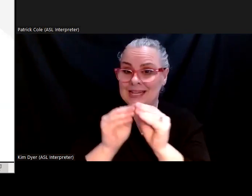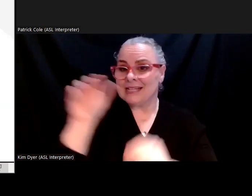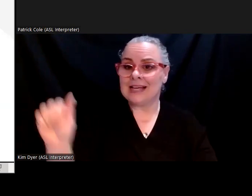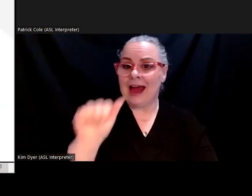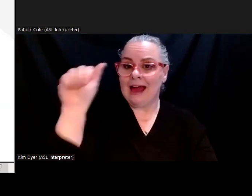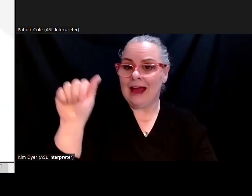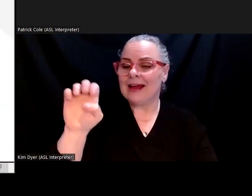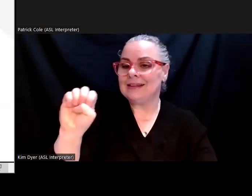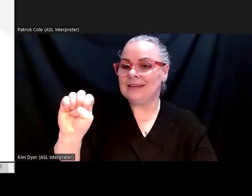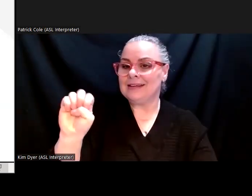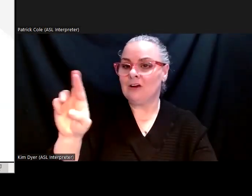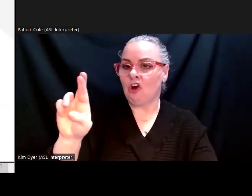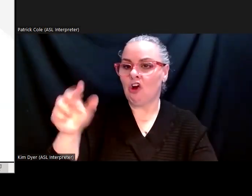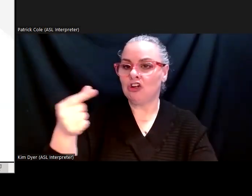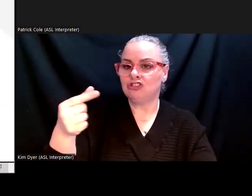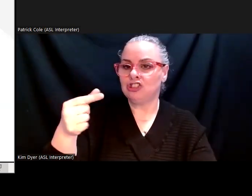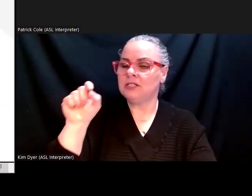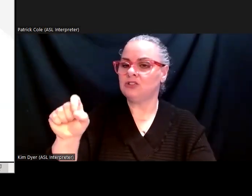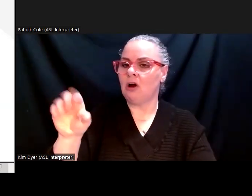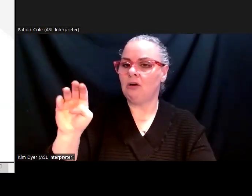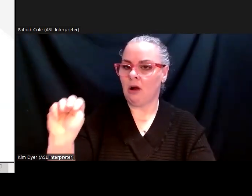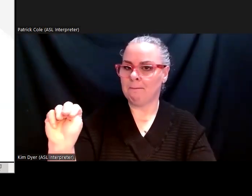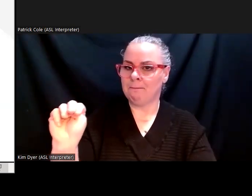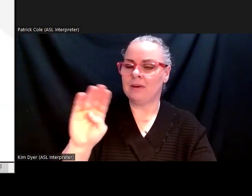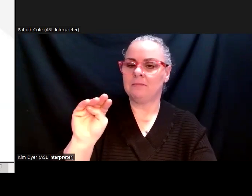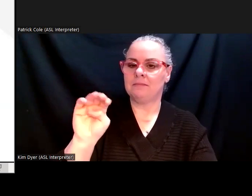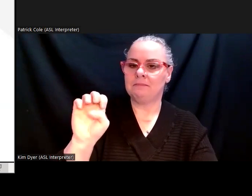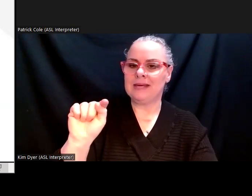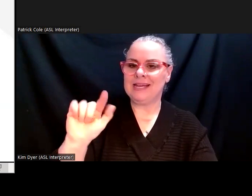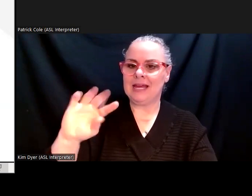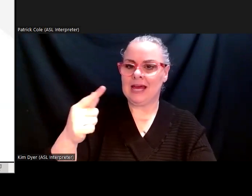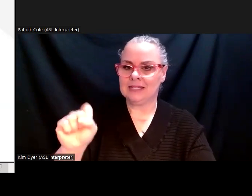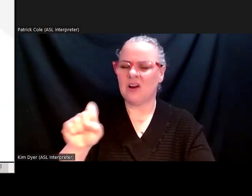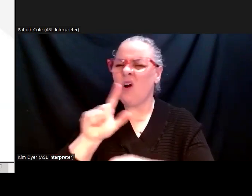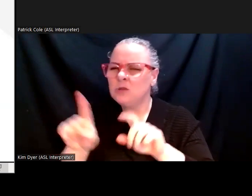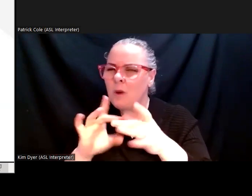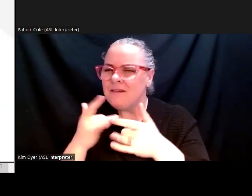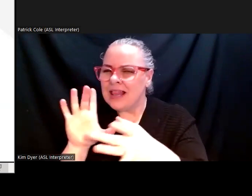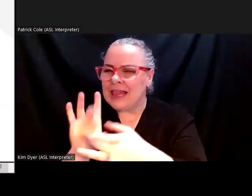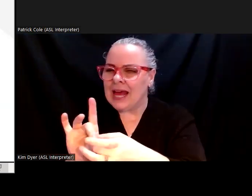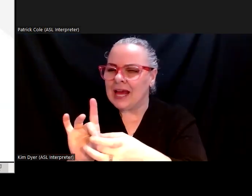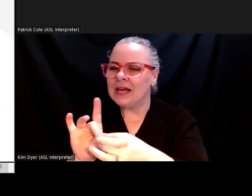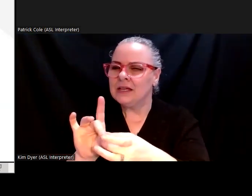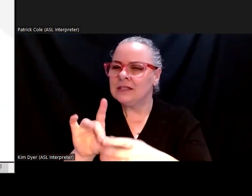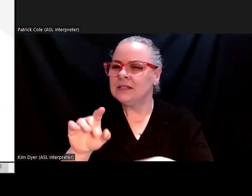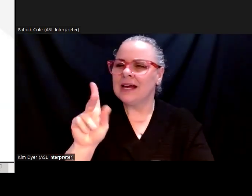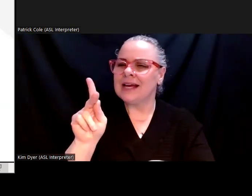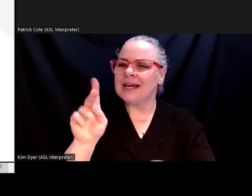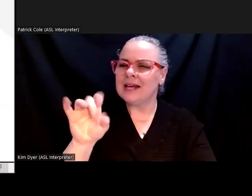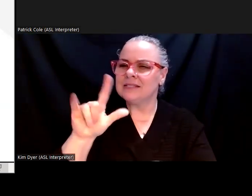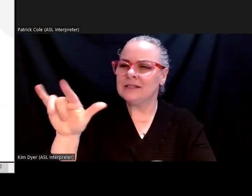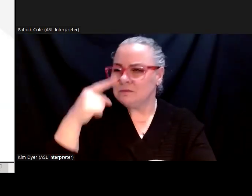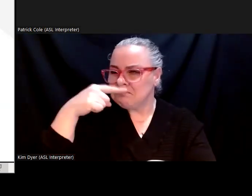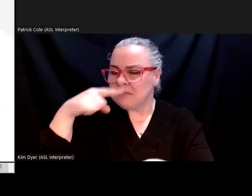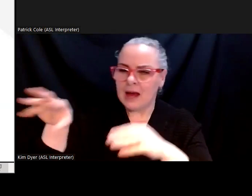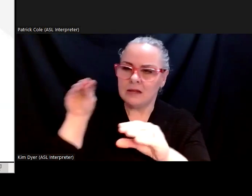meetings@erg.com. And there is also a link. Kessel, I don't know if we can put the link in the Q&A